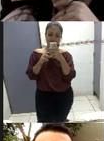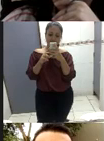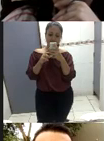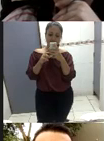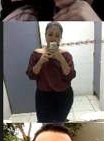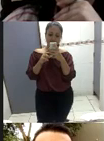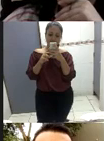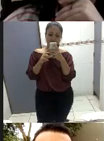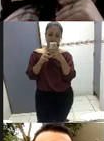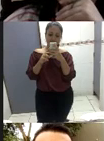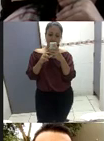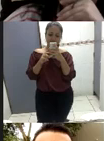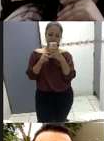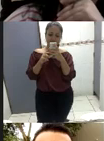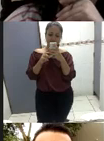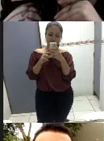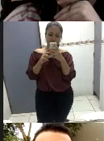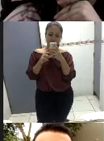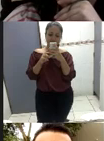You shouldn't miss. The pyramid of the sun.